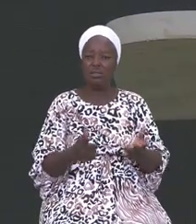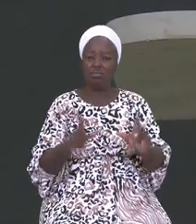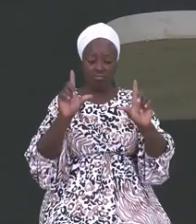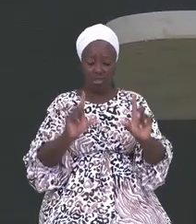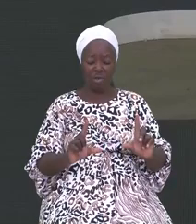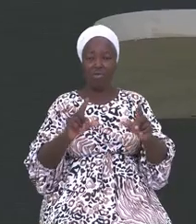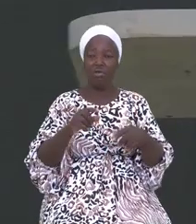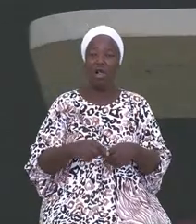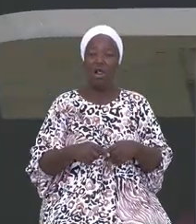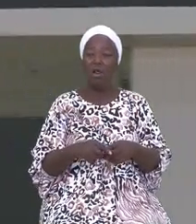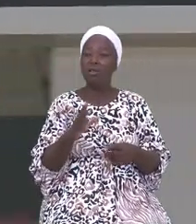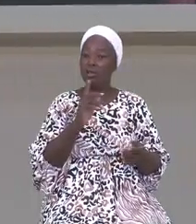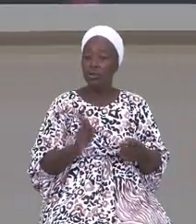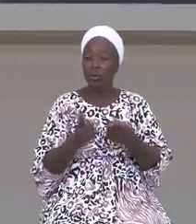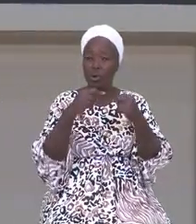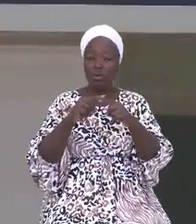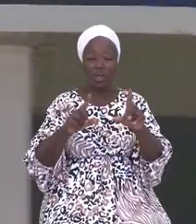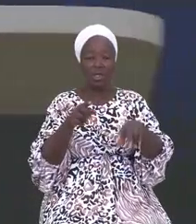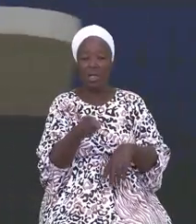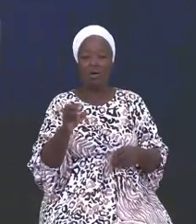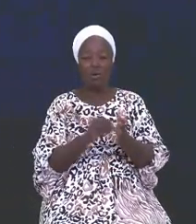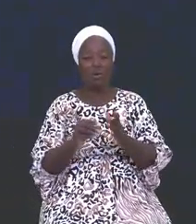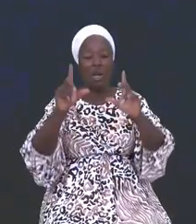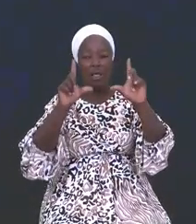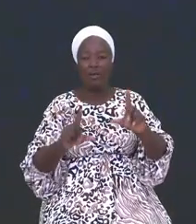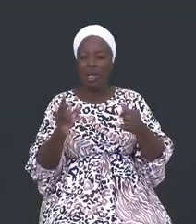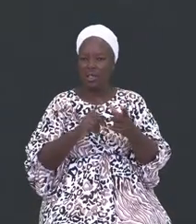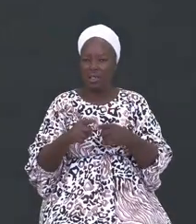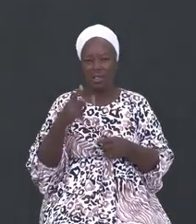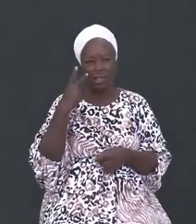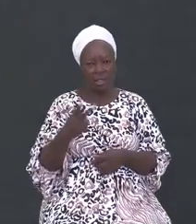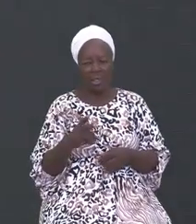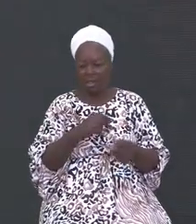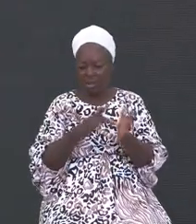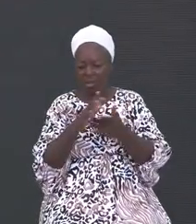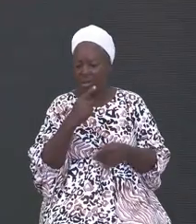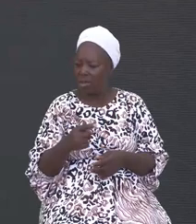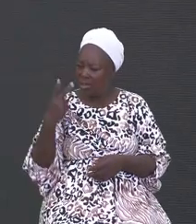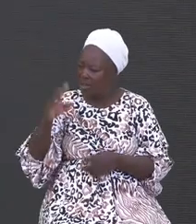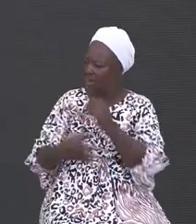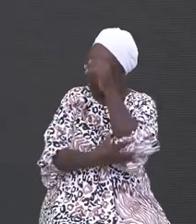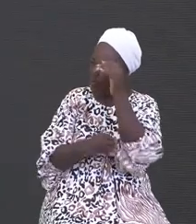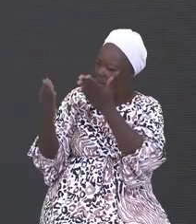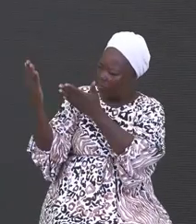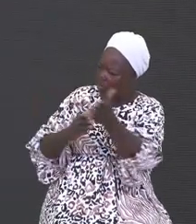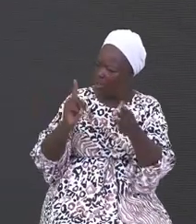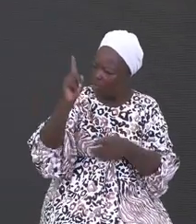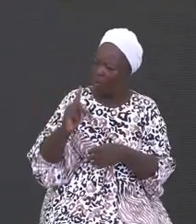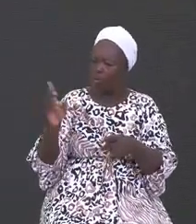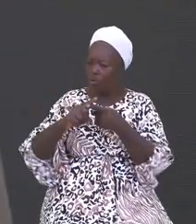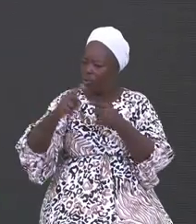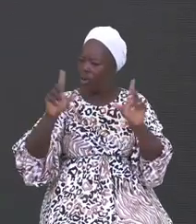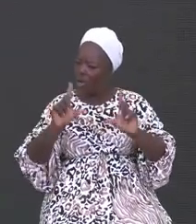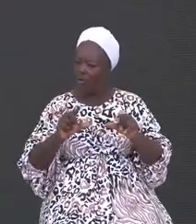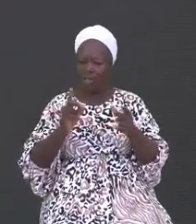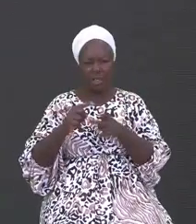come to their level. And when Jesus said, "Look at the poor, bring them to your level. Look at the poor, look at